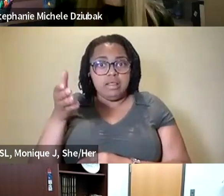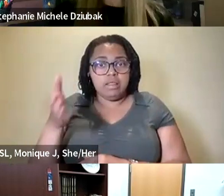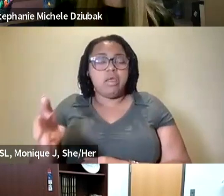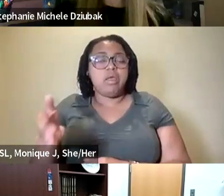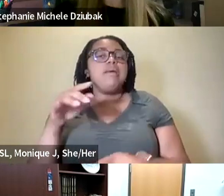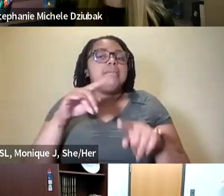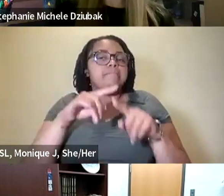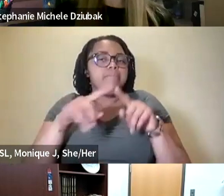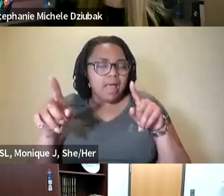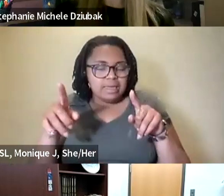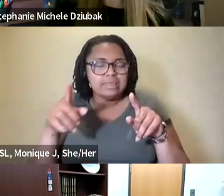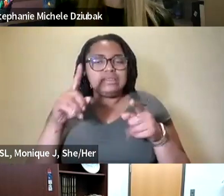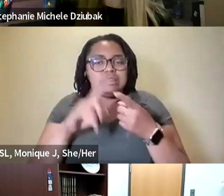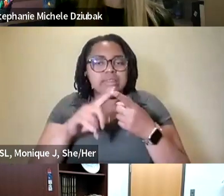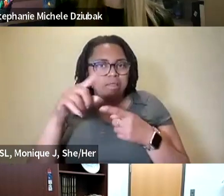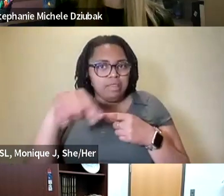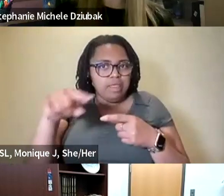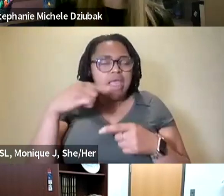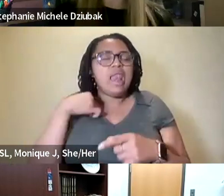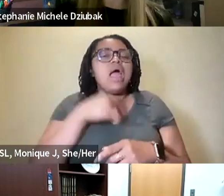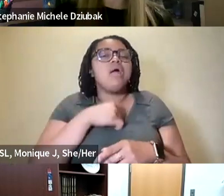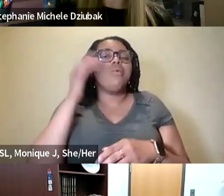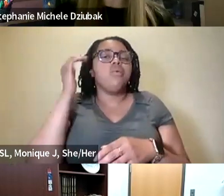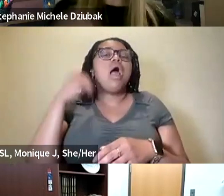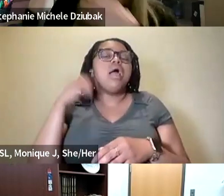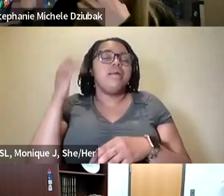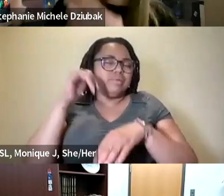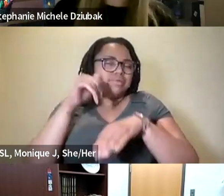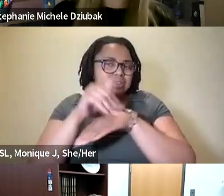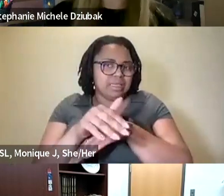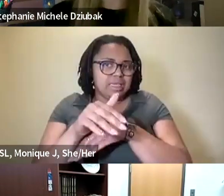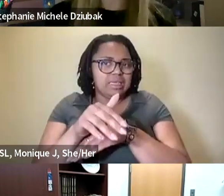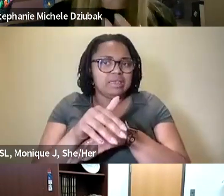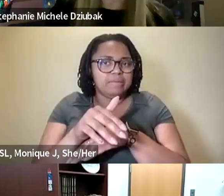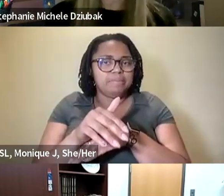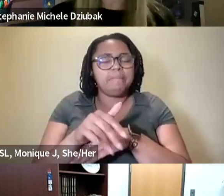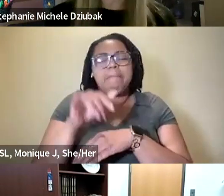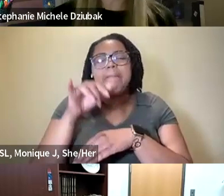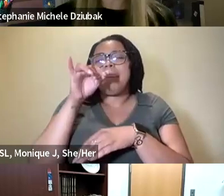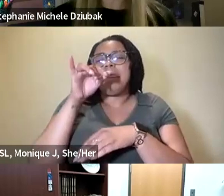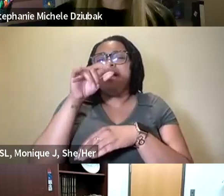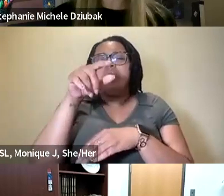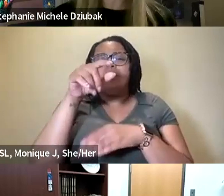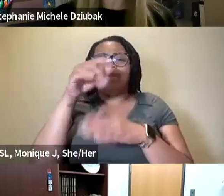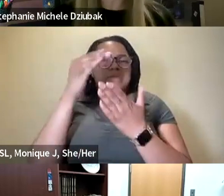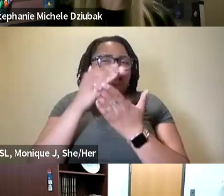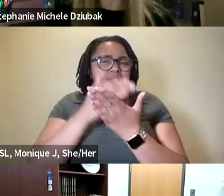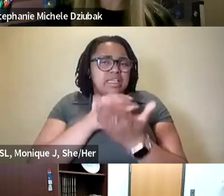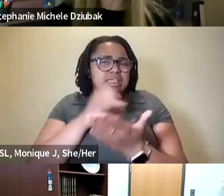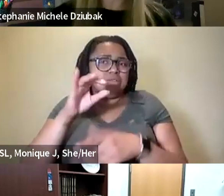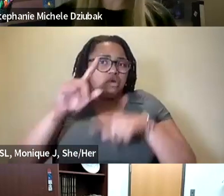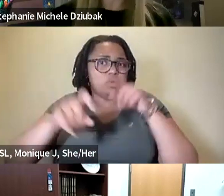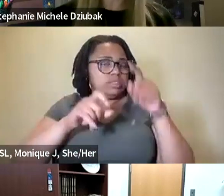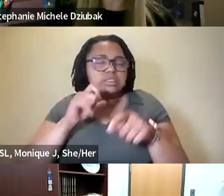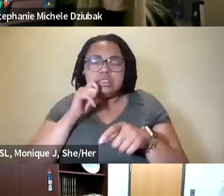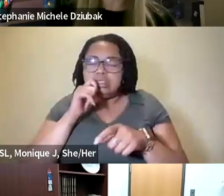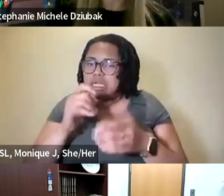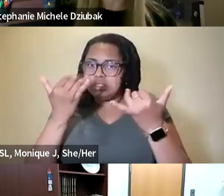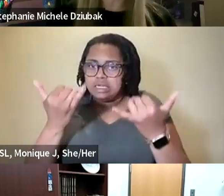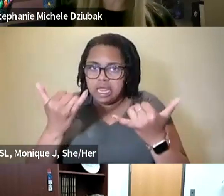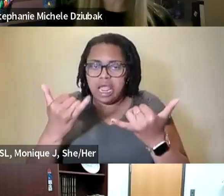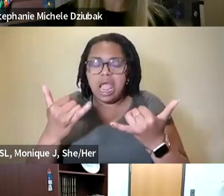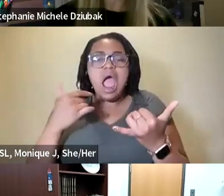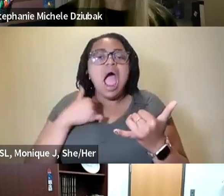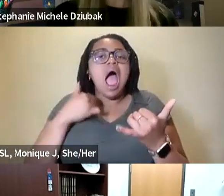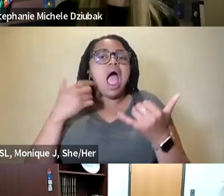though, I will send out this, this set of questions. It will not be today. I am out of hours for the week